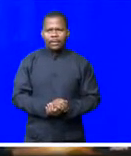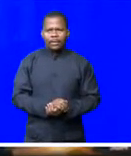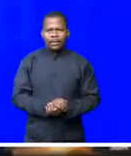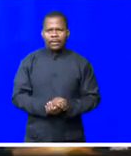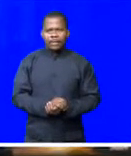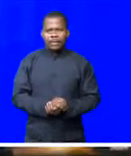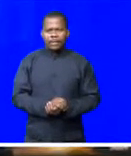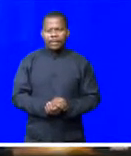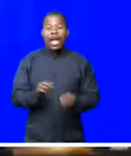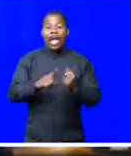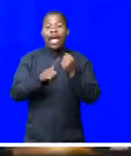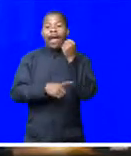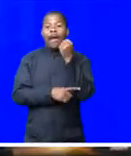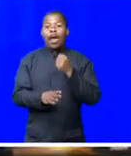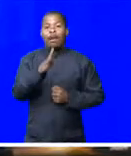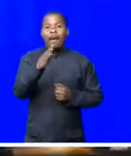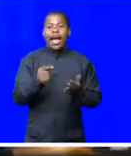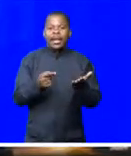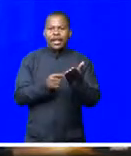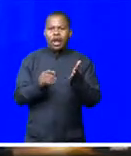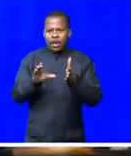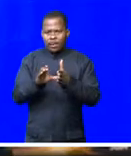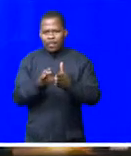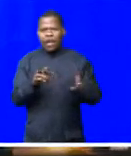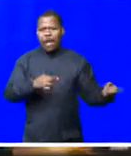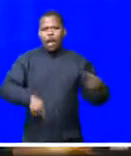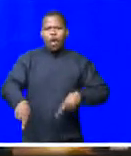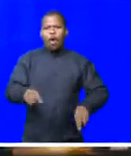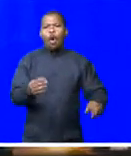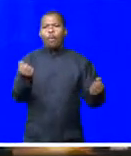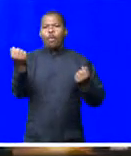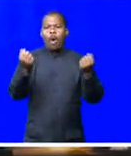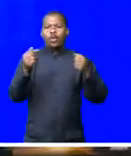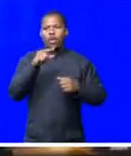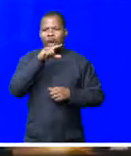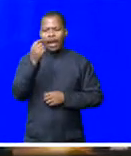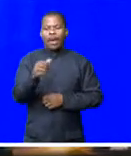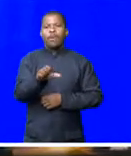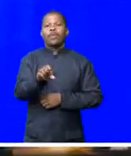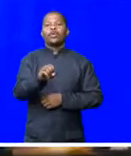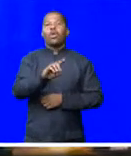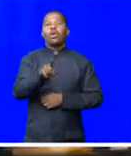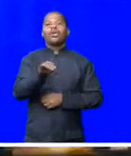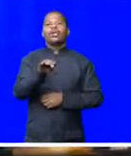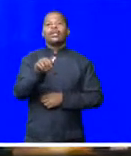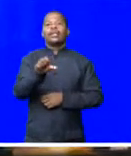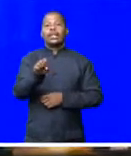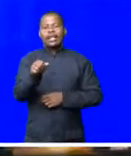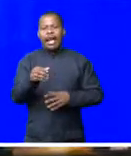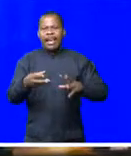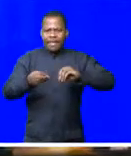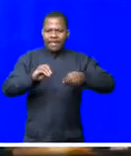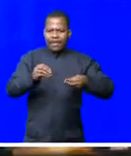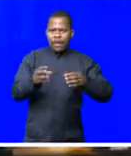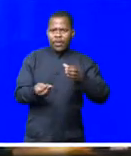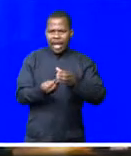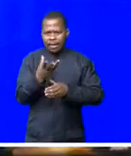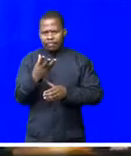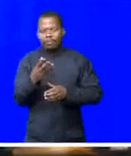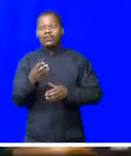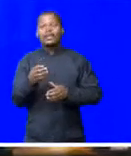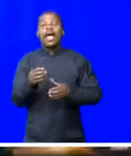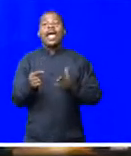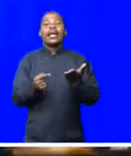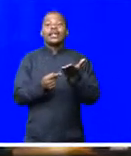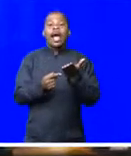Masipala welidolobha leMbabane wakha kabusha umgwaco wesitaladi isozisa. Lokhumanisa masipala welidolobha